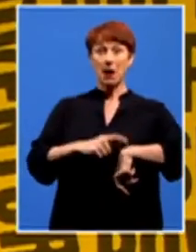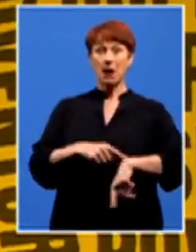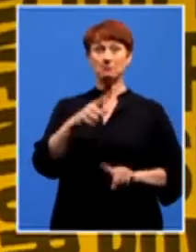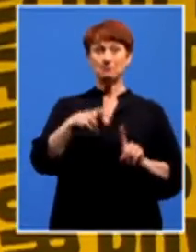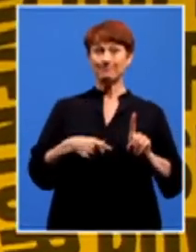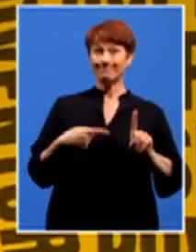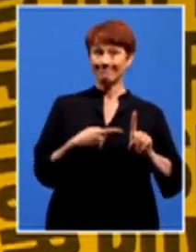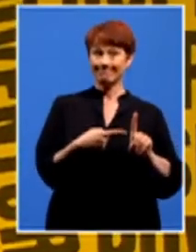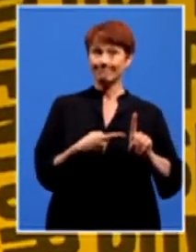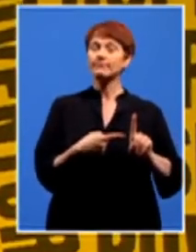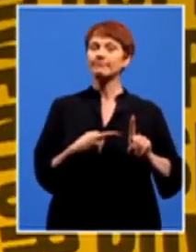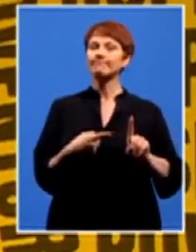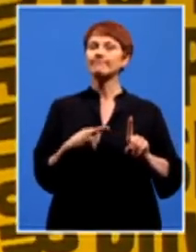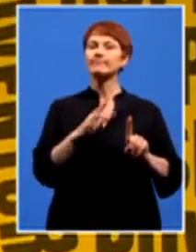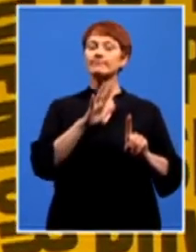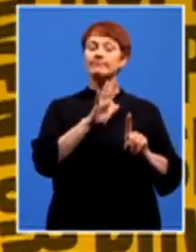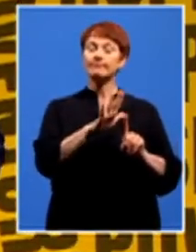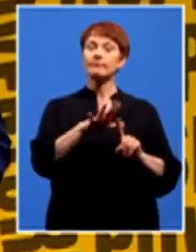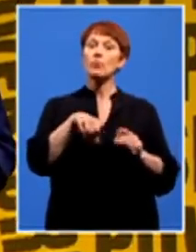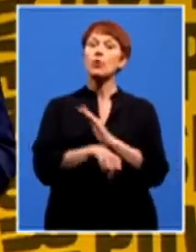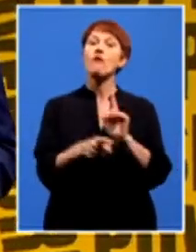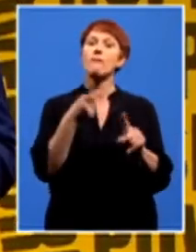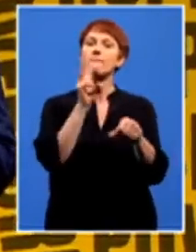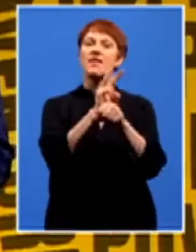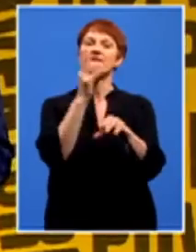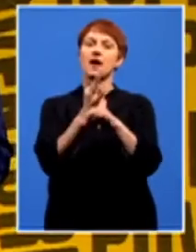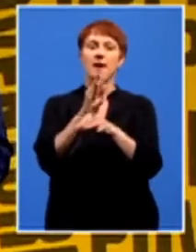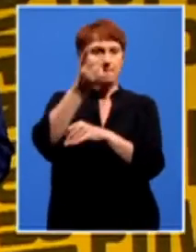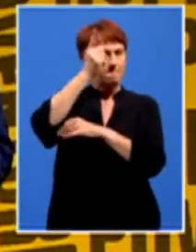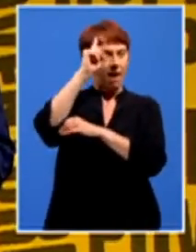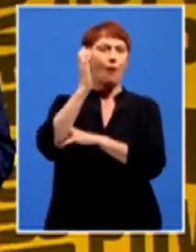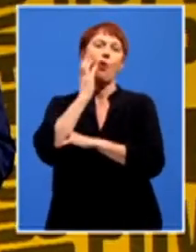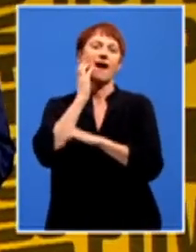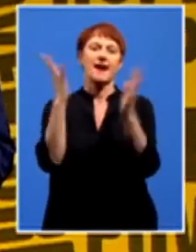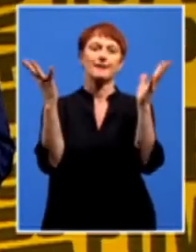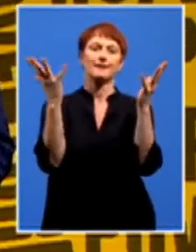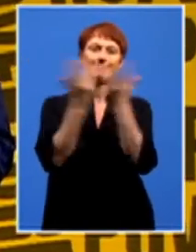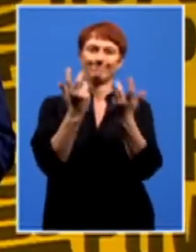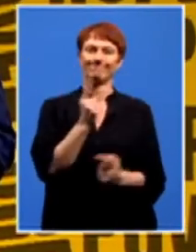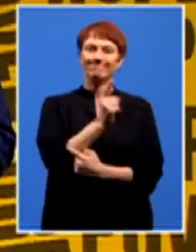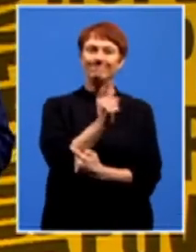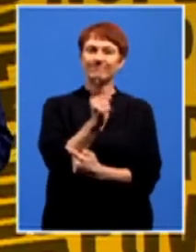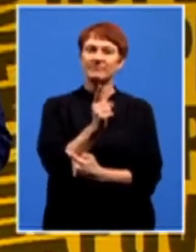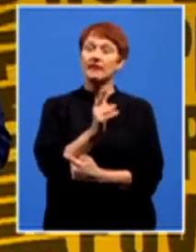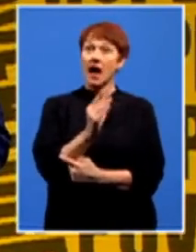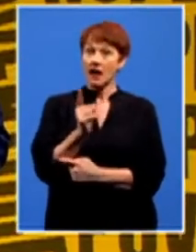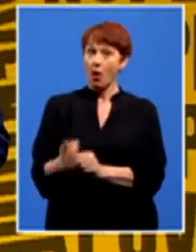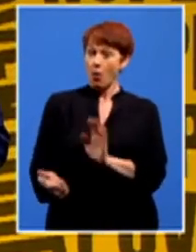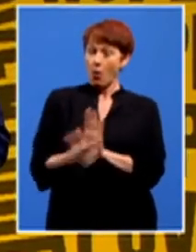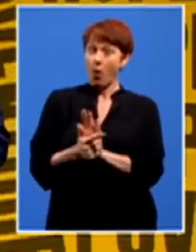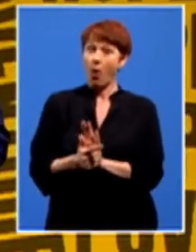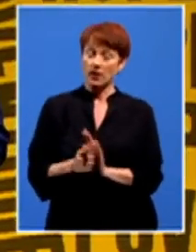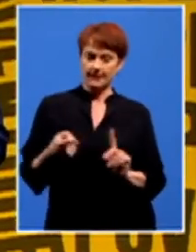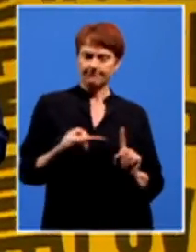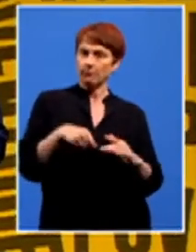the Immorality Act? Well, she wrote an autobiography in the hopes of documenting and sharing her story. What happened after the